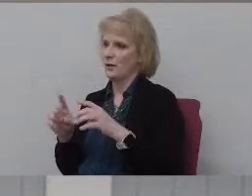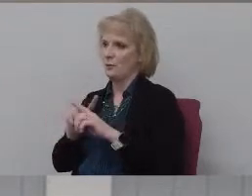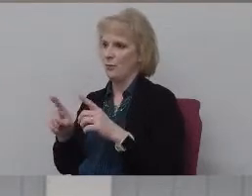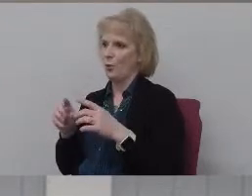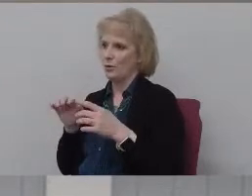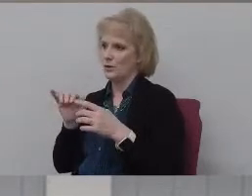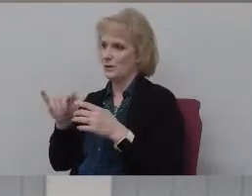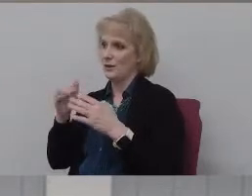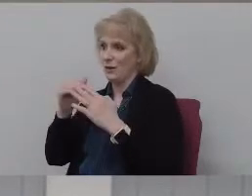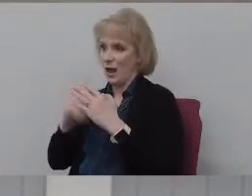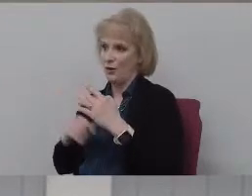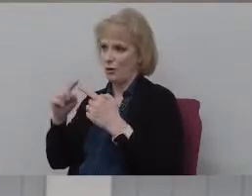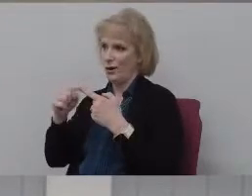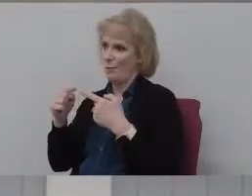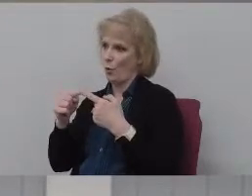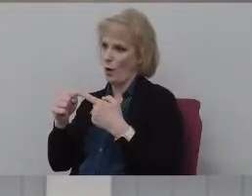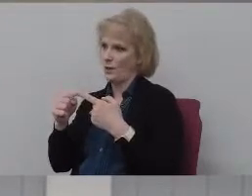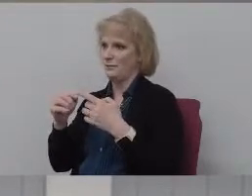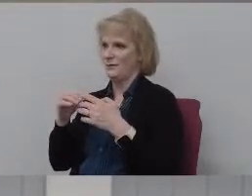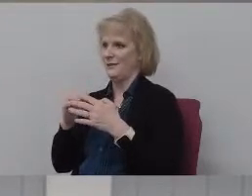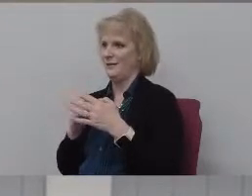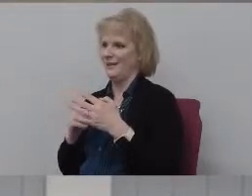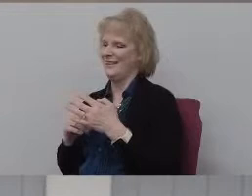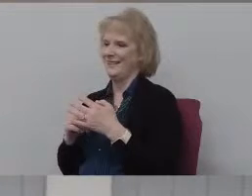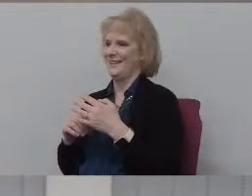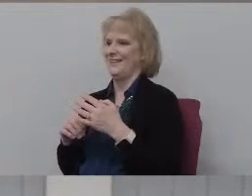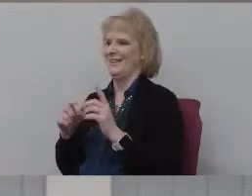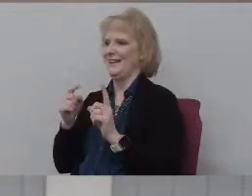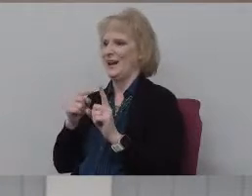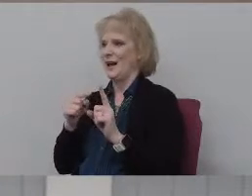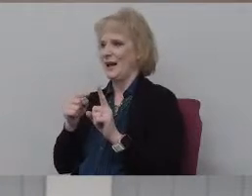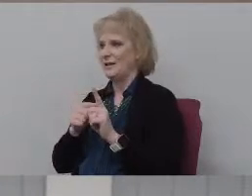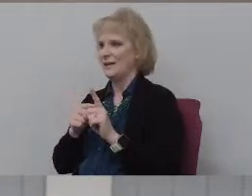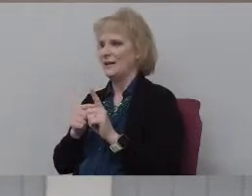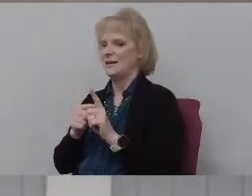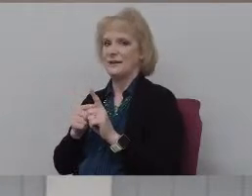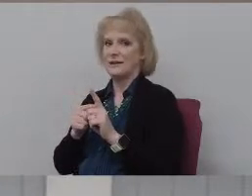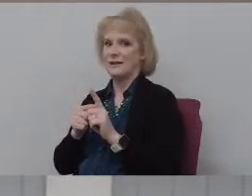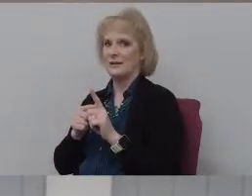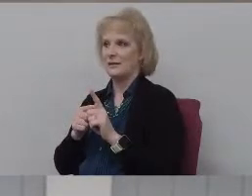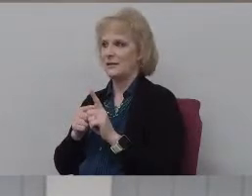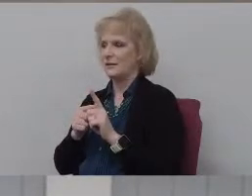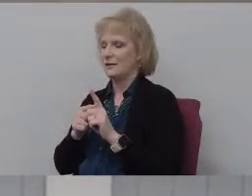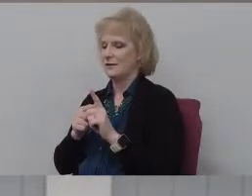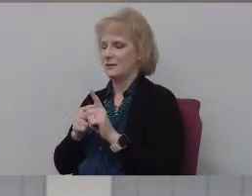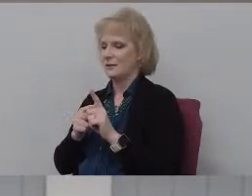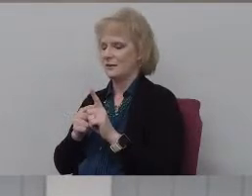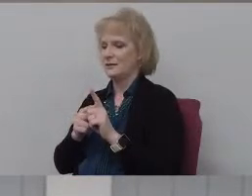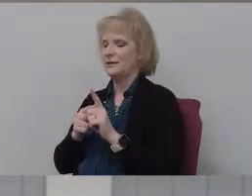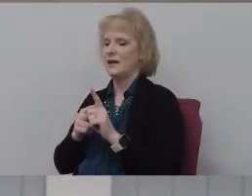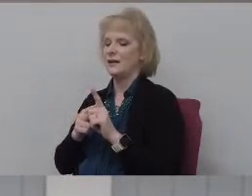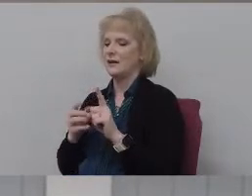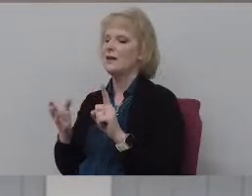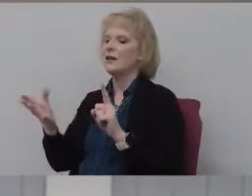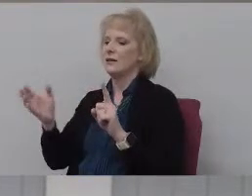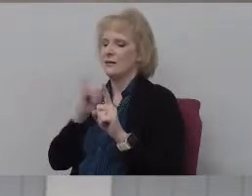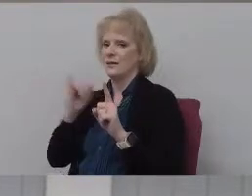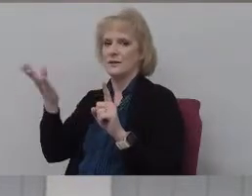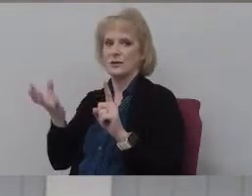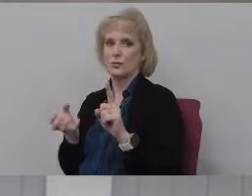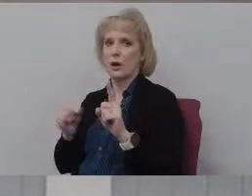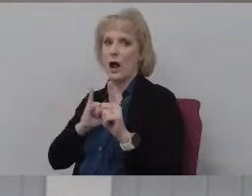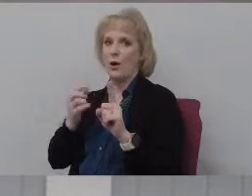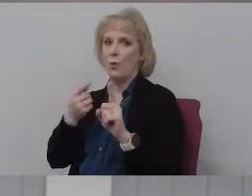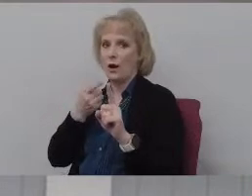thing I noticed in this passage in Nathan's instructions, Nathan, this is what I would have you to do. I want you to go